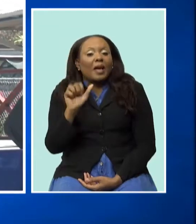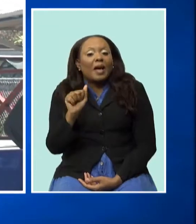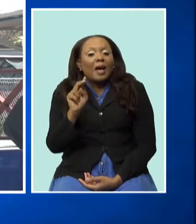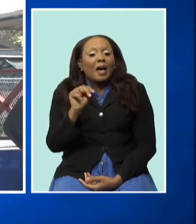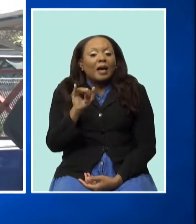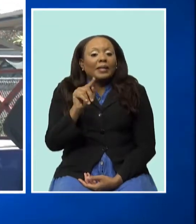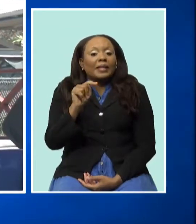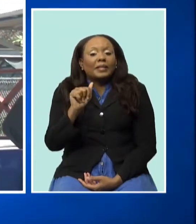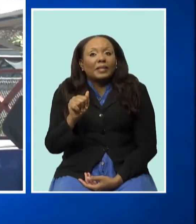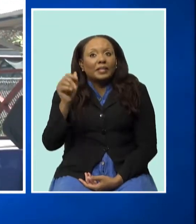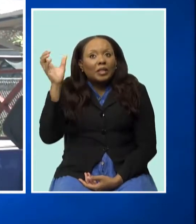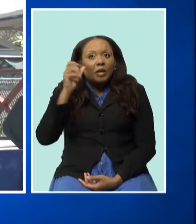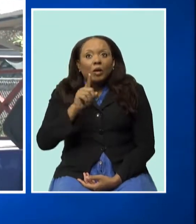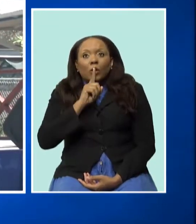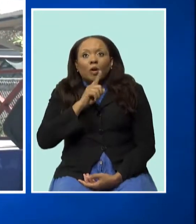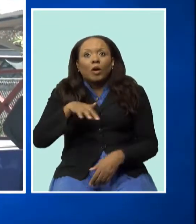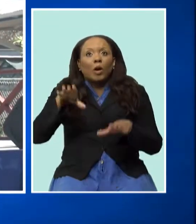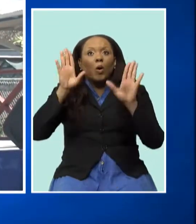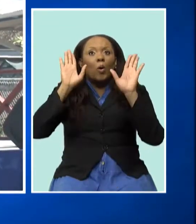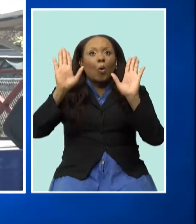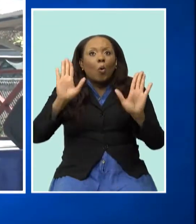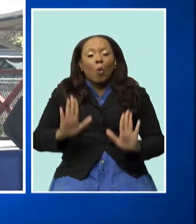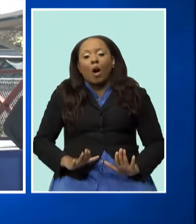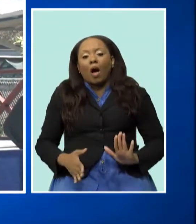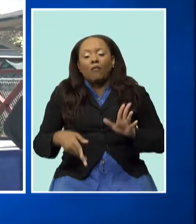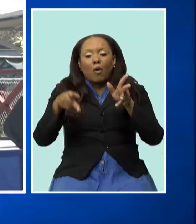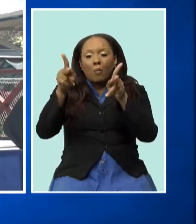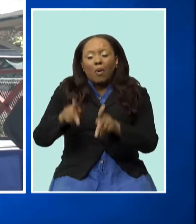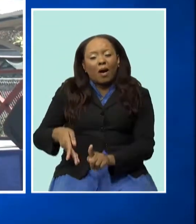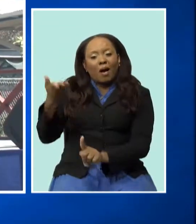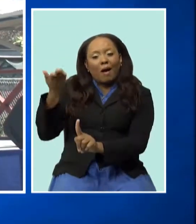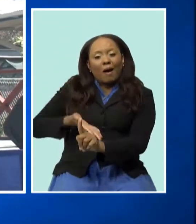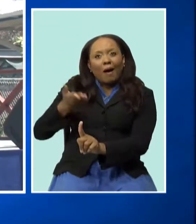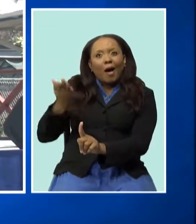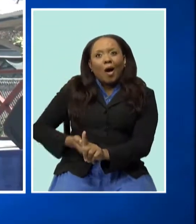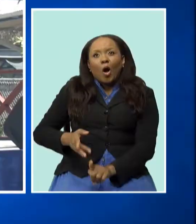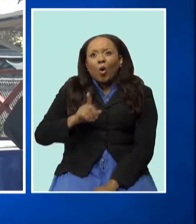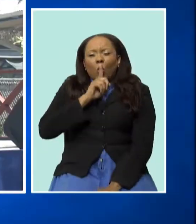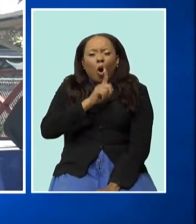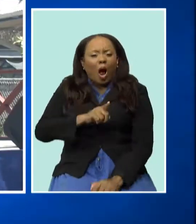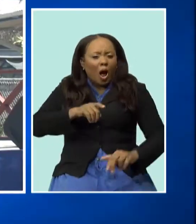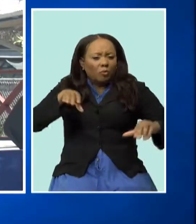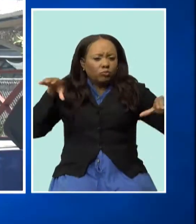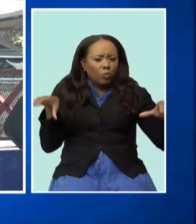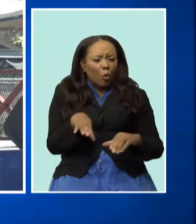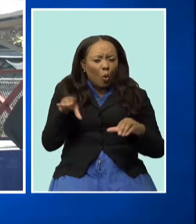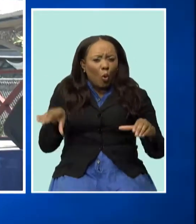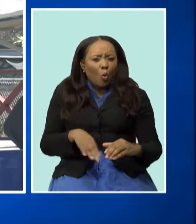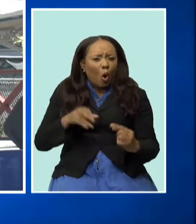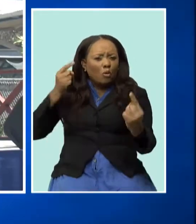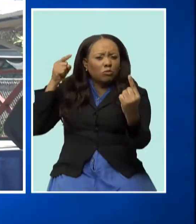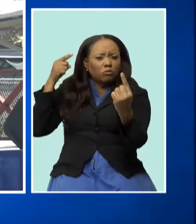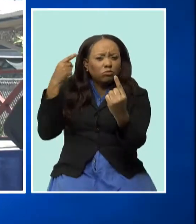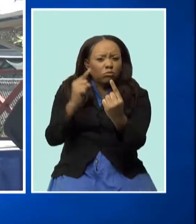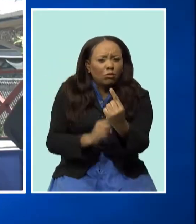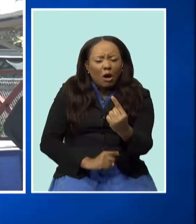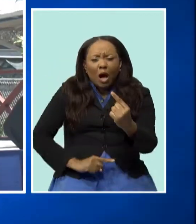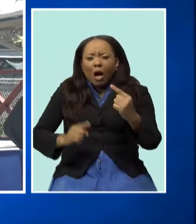an outstanding icon. She was a trailblazer,